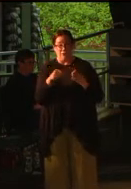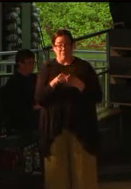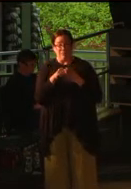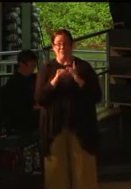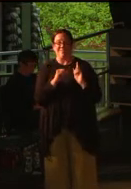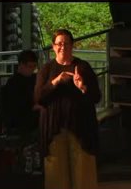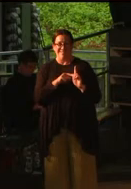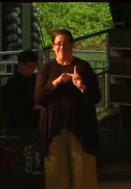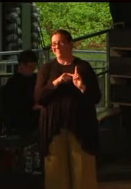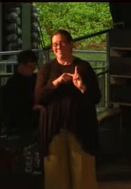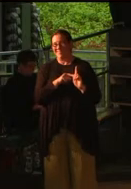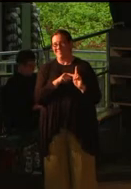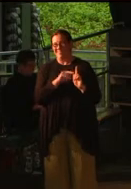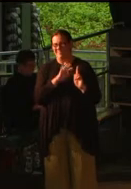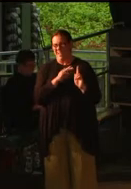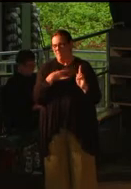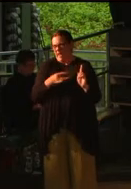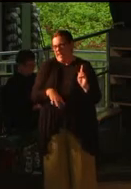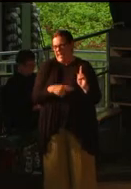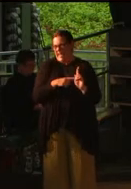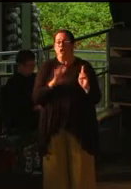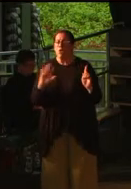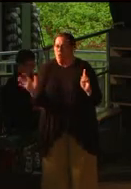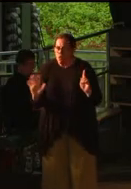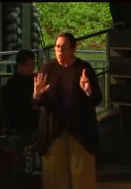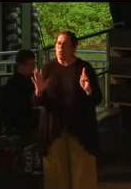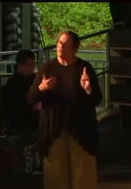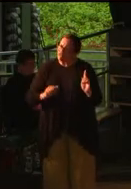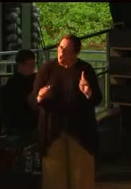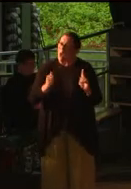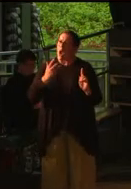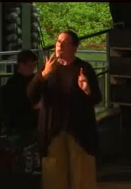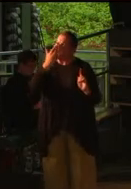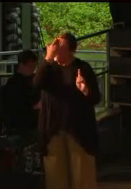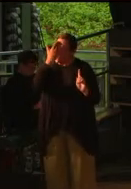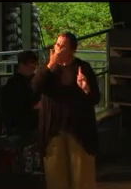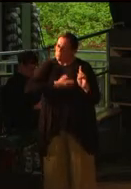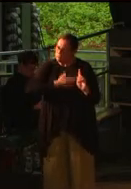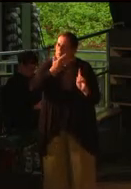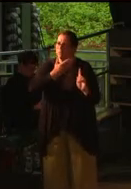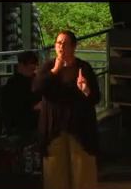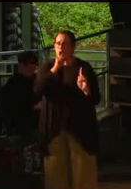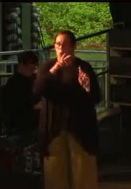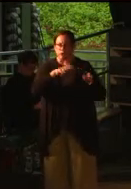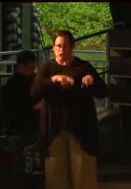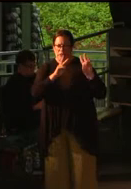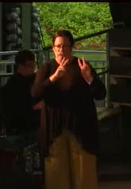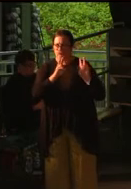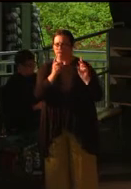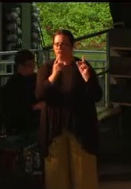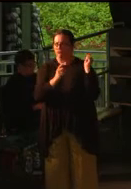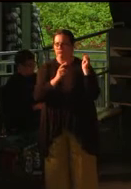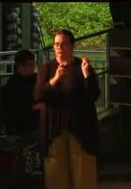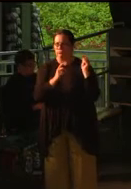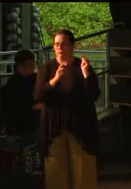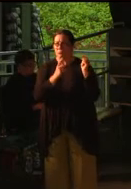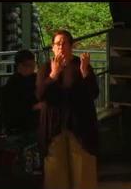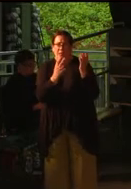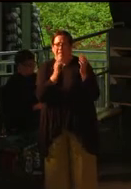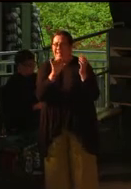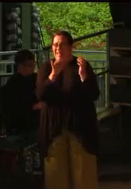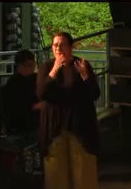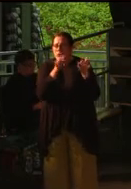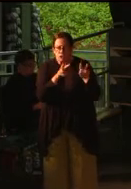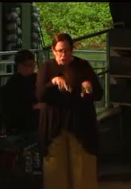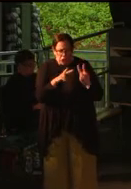your colleagues, your fellow students or professors. Judging someone too quickly may rob you of the opportunity